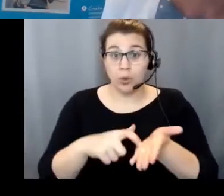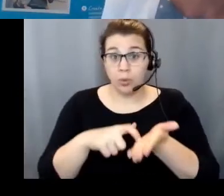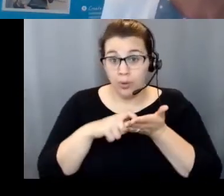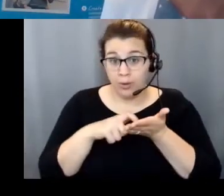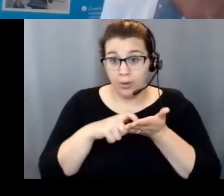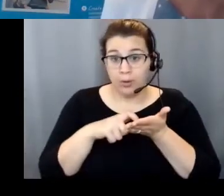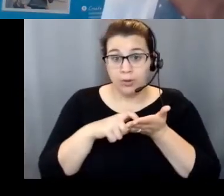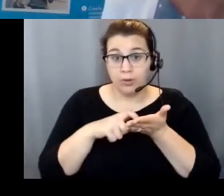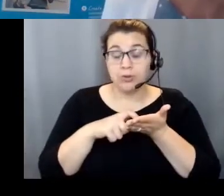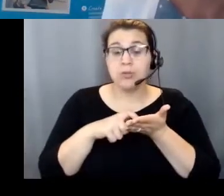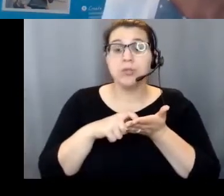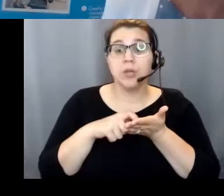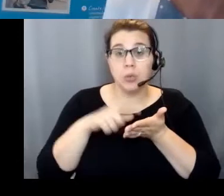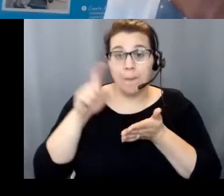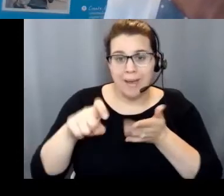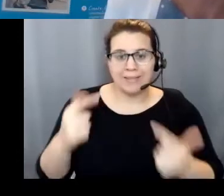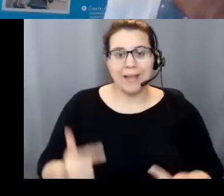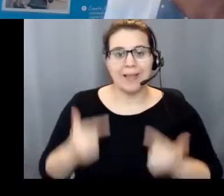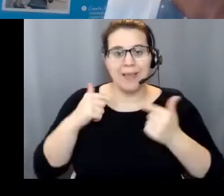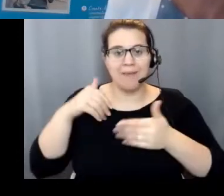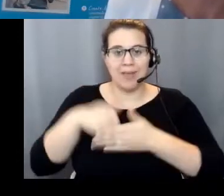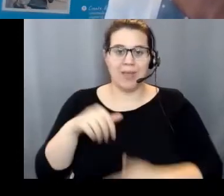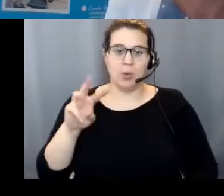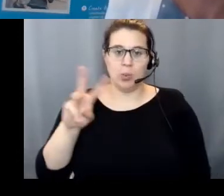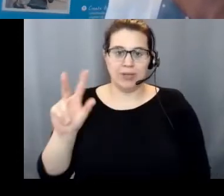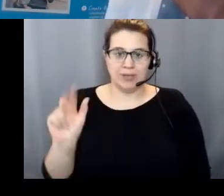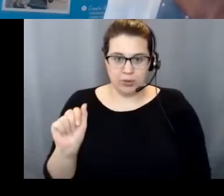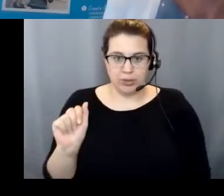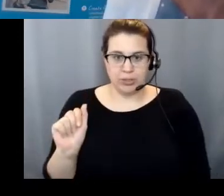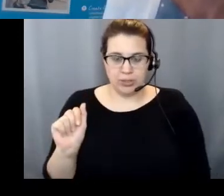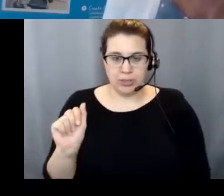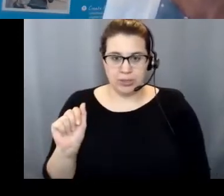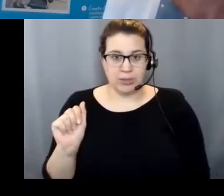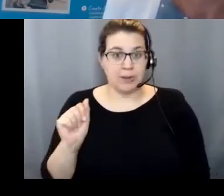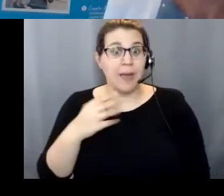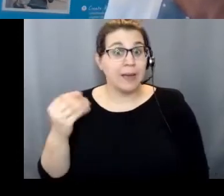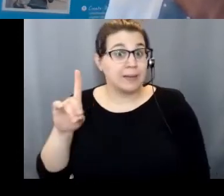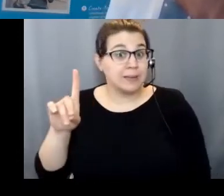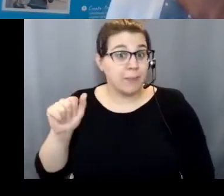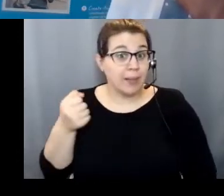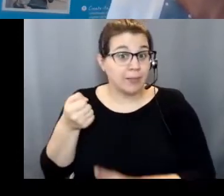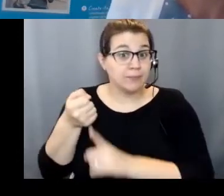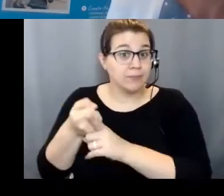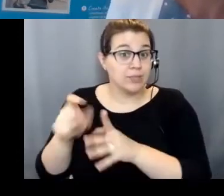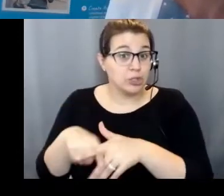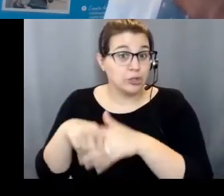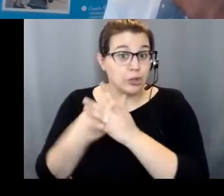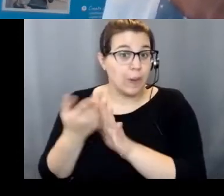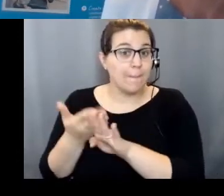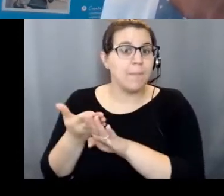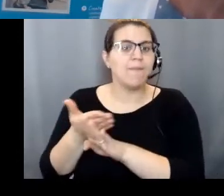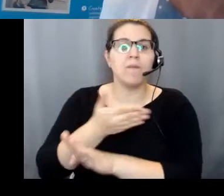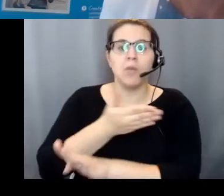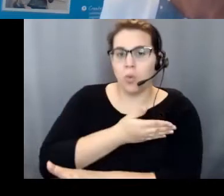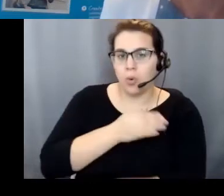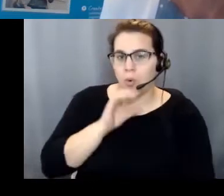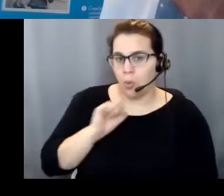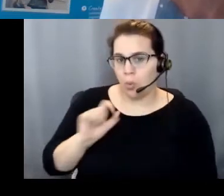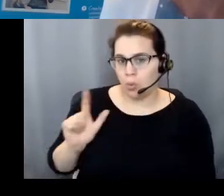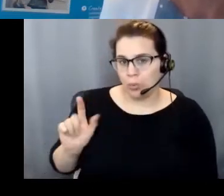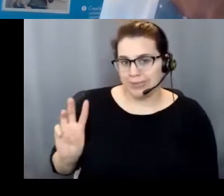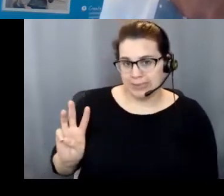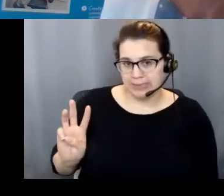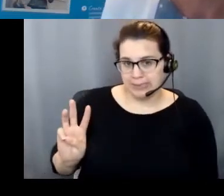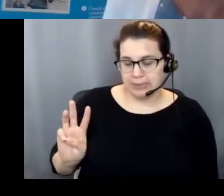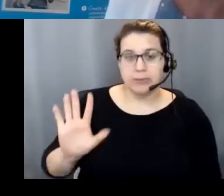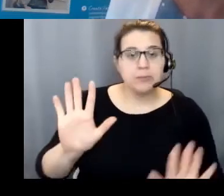West Virginia resident, and the onset of the disability would have had to have occurred prior to the age of 26. Now